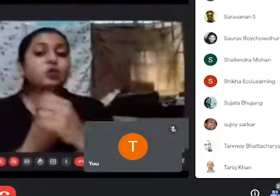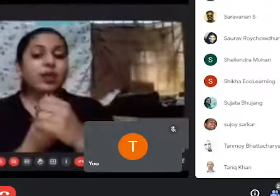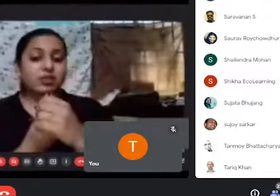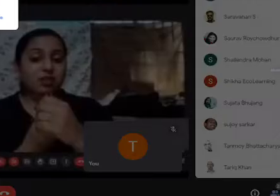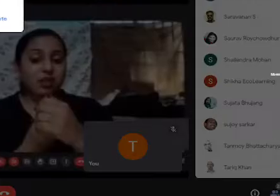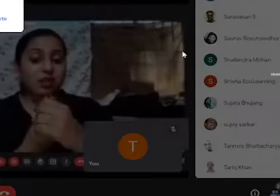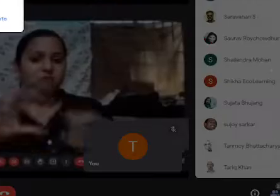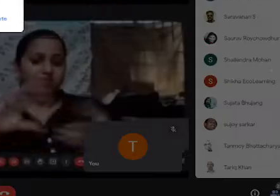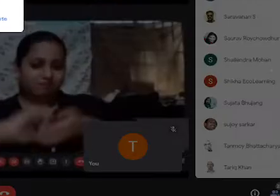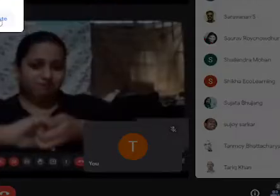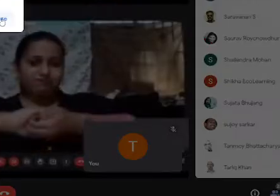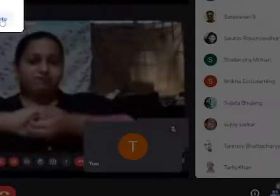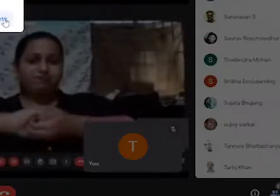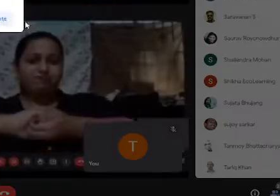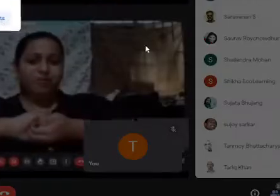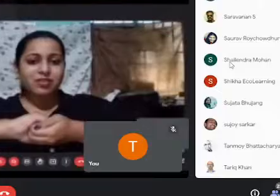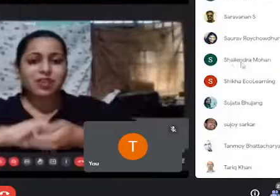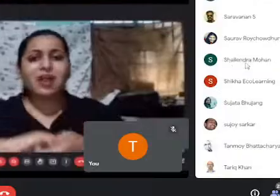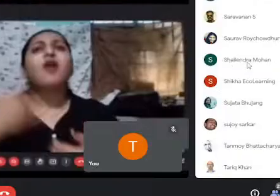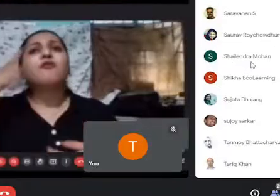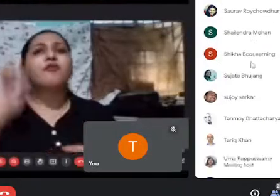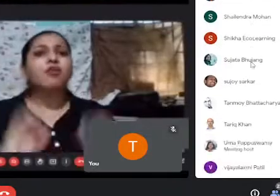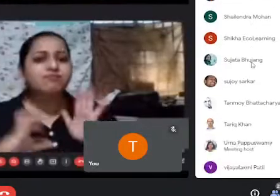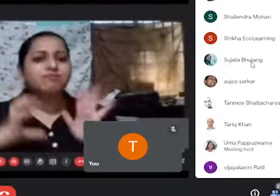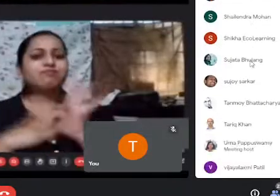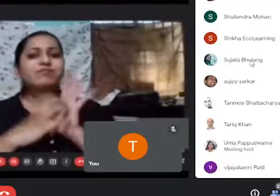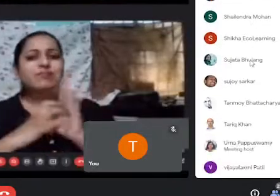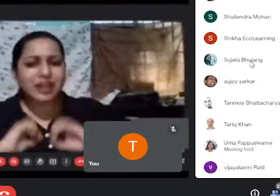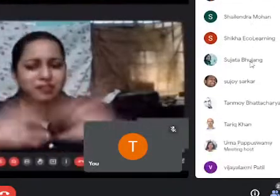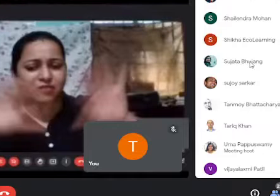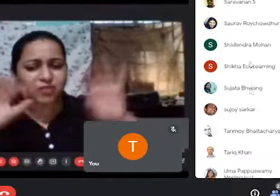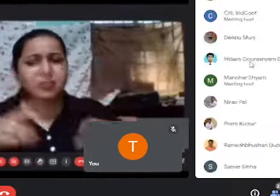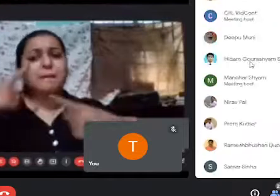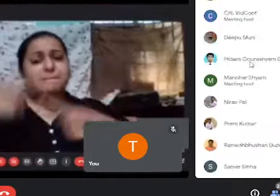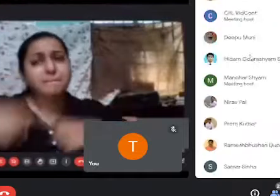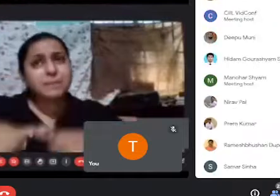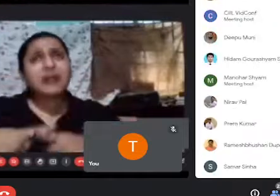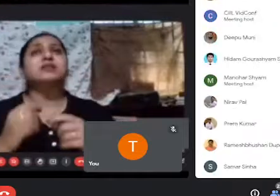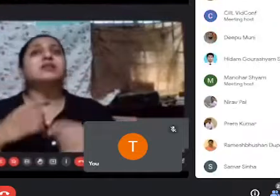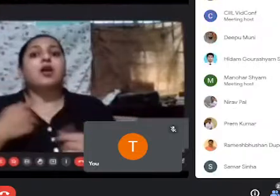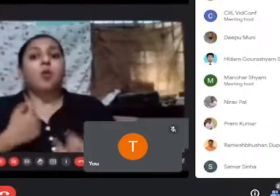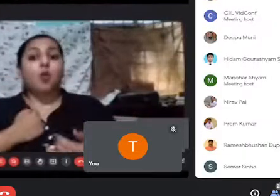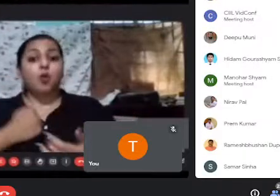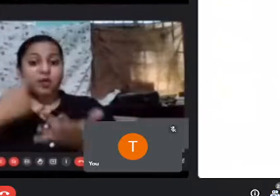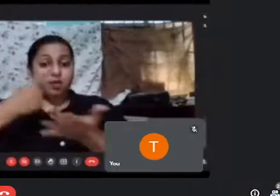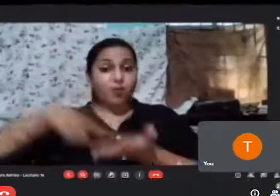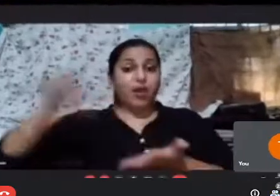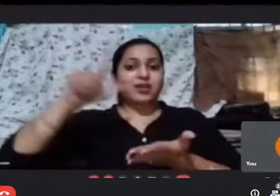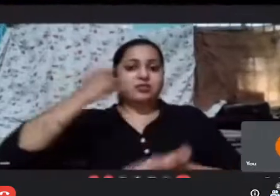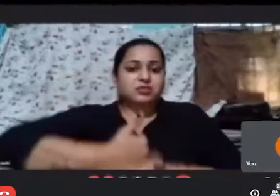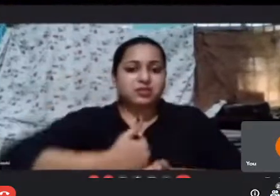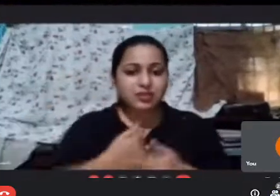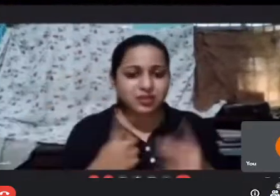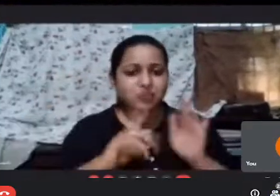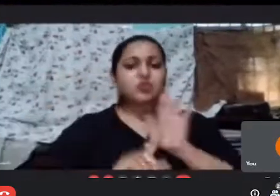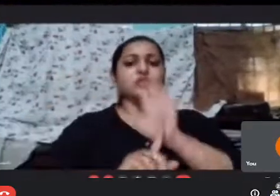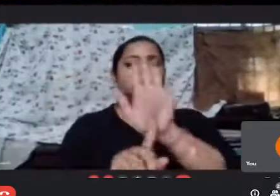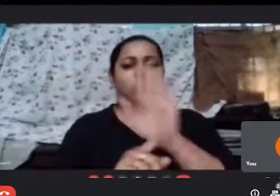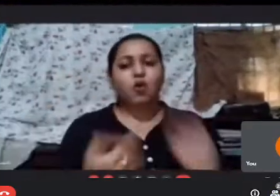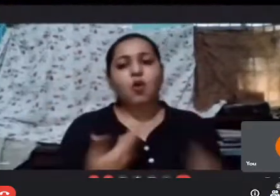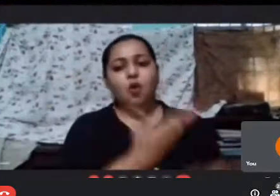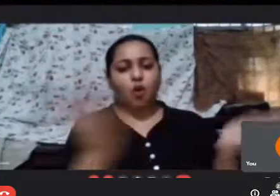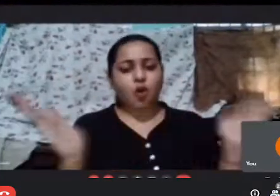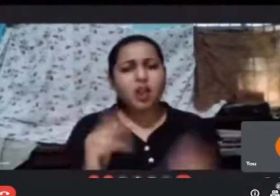promote the recognition of their rights to use sign languages in all areas of life.